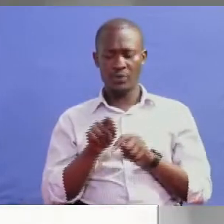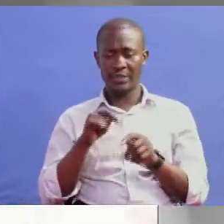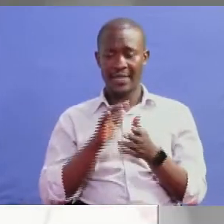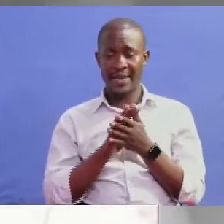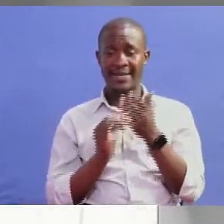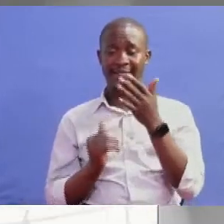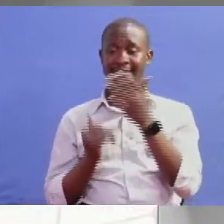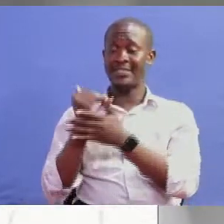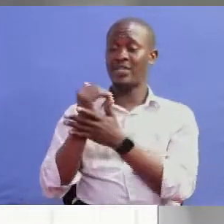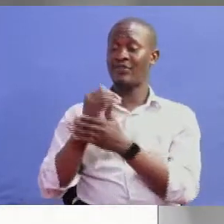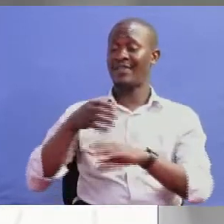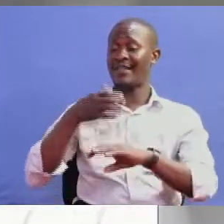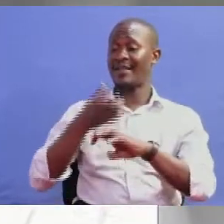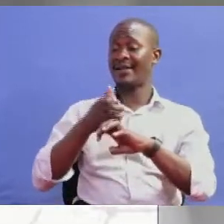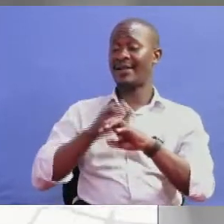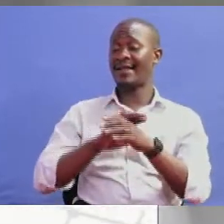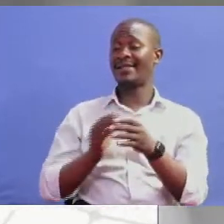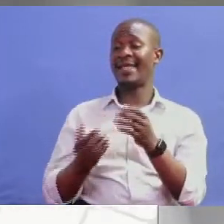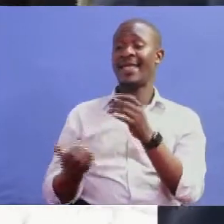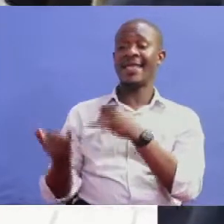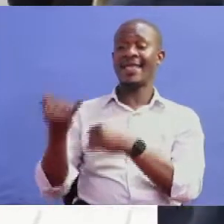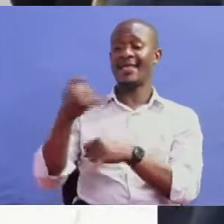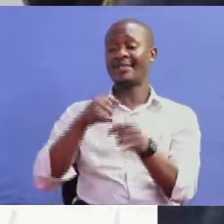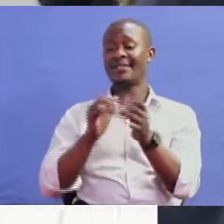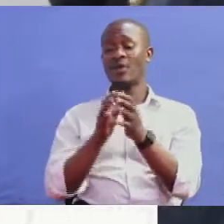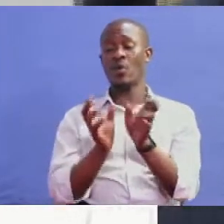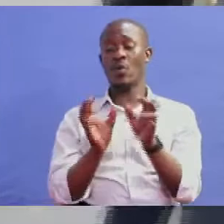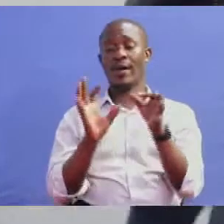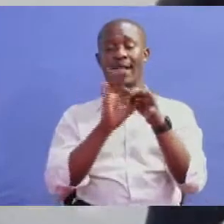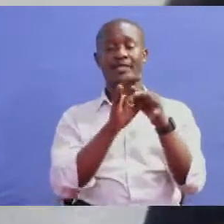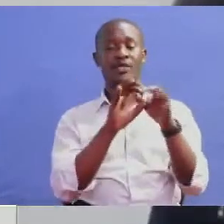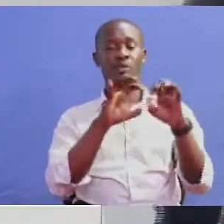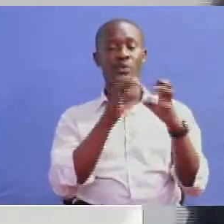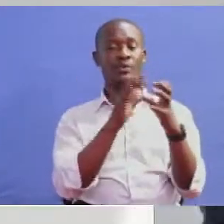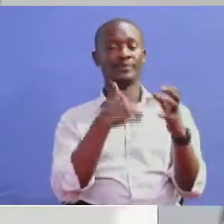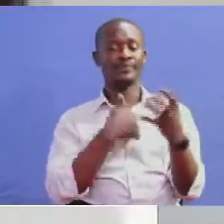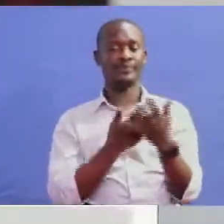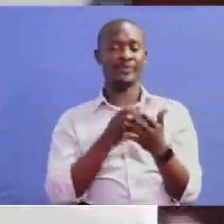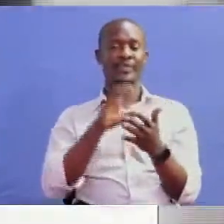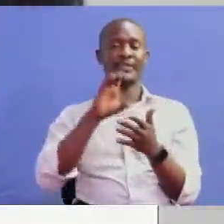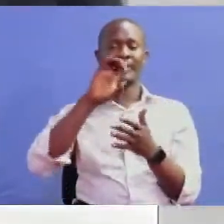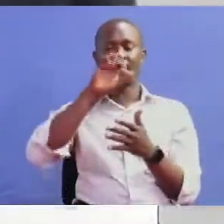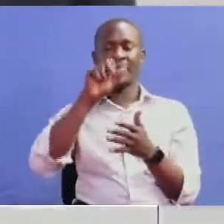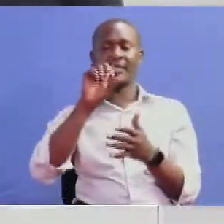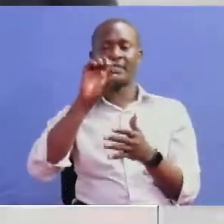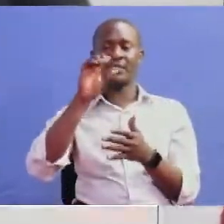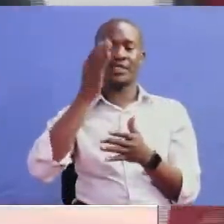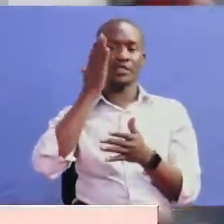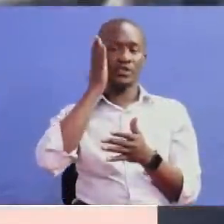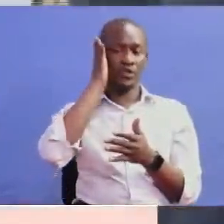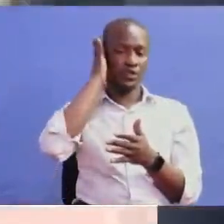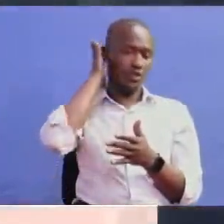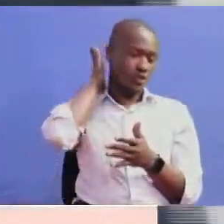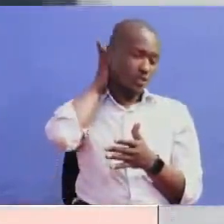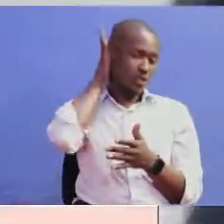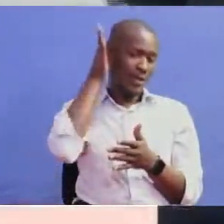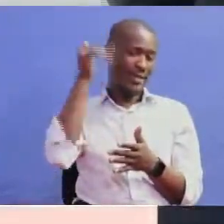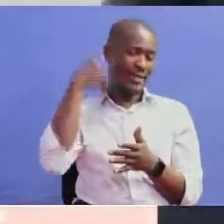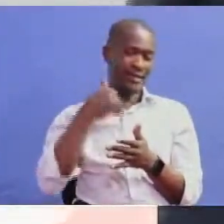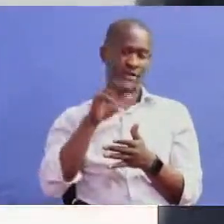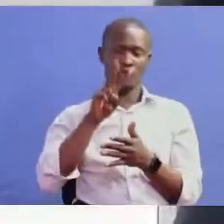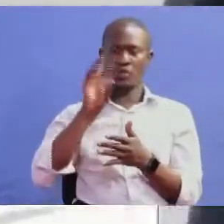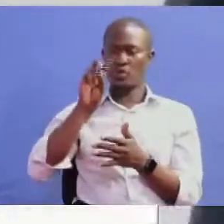increasingly complex and interconnected world. According to CS Duale, the framework shall be effective between 2023